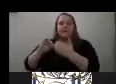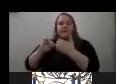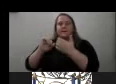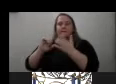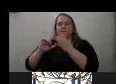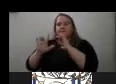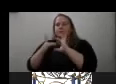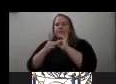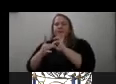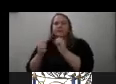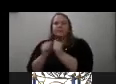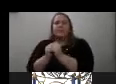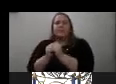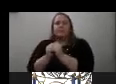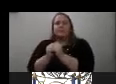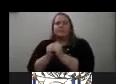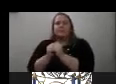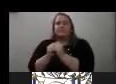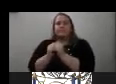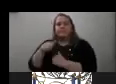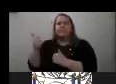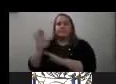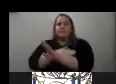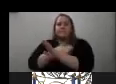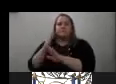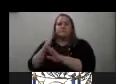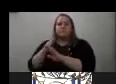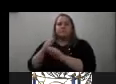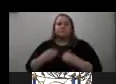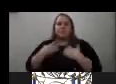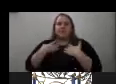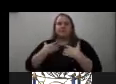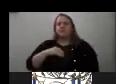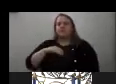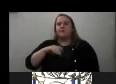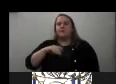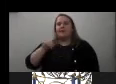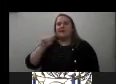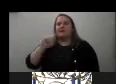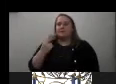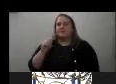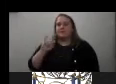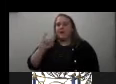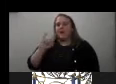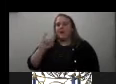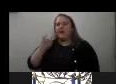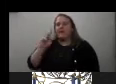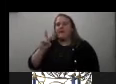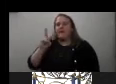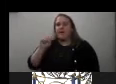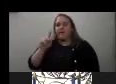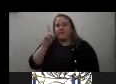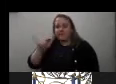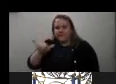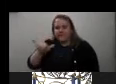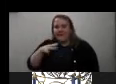with his other musical muse, Tchaikovsky, and his love of Tchaikovsky's music and of